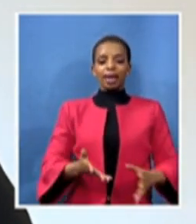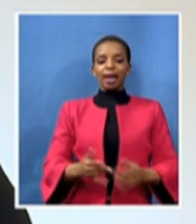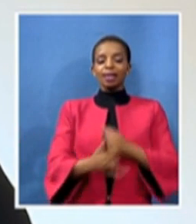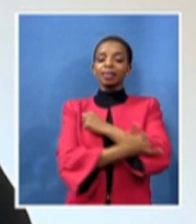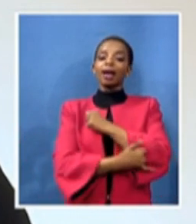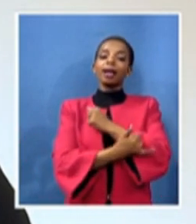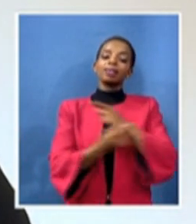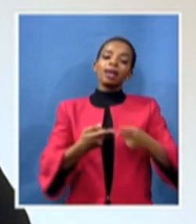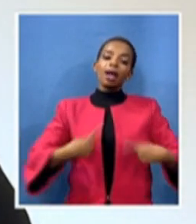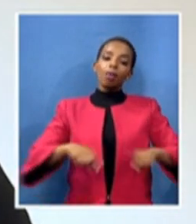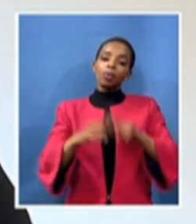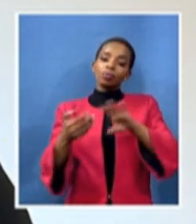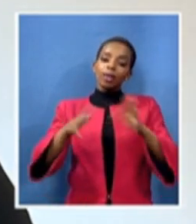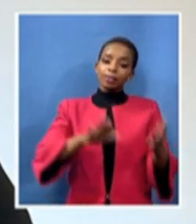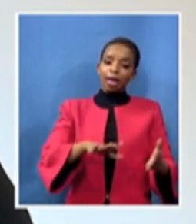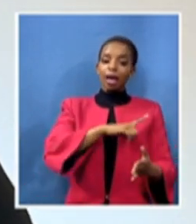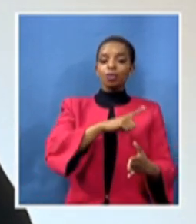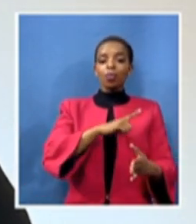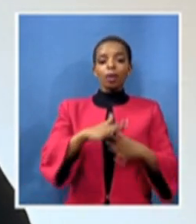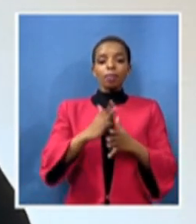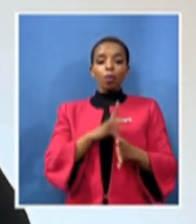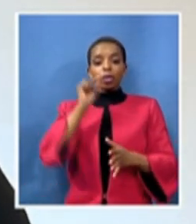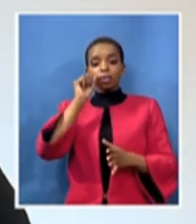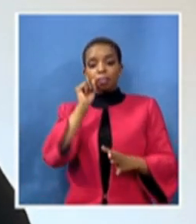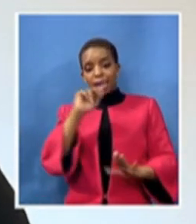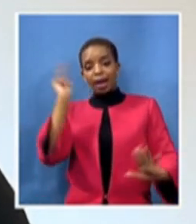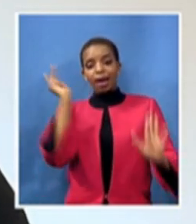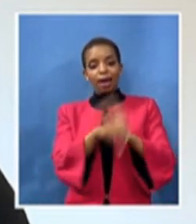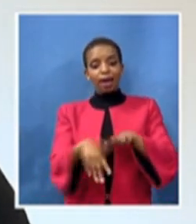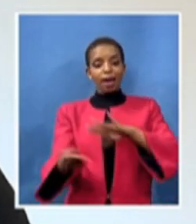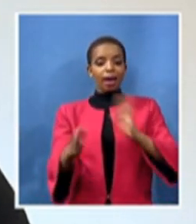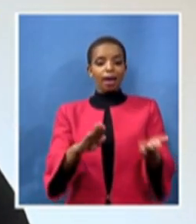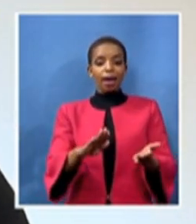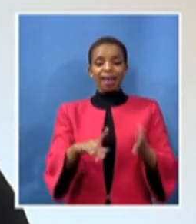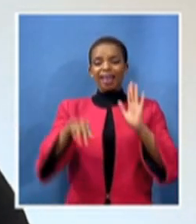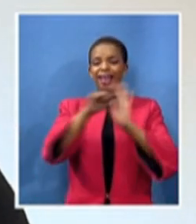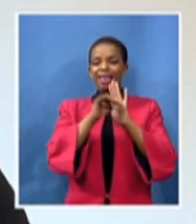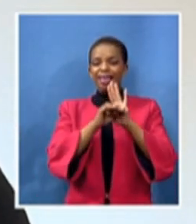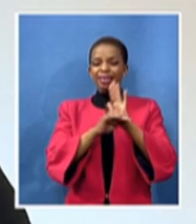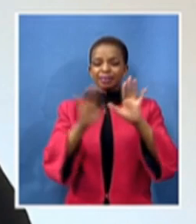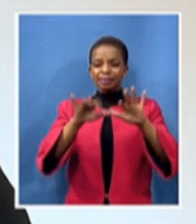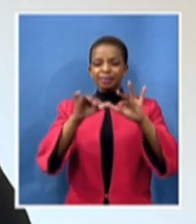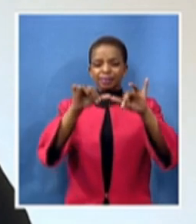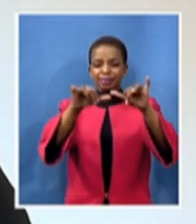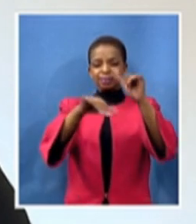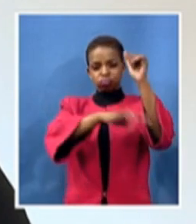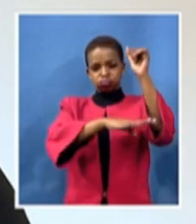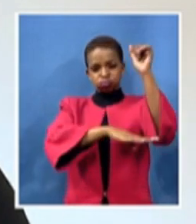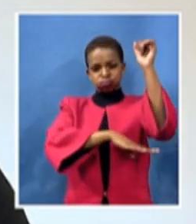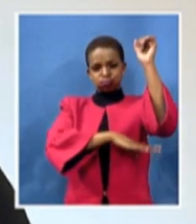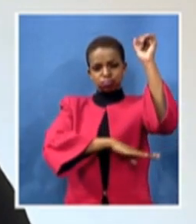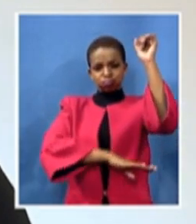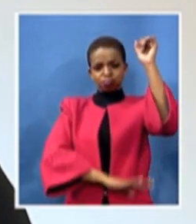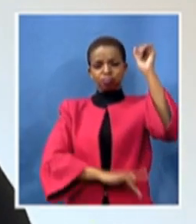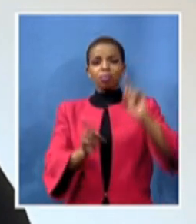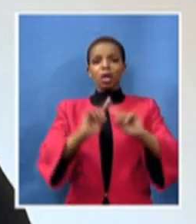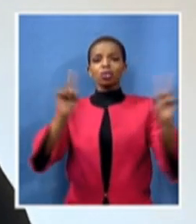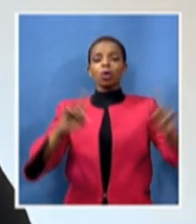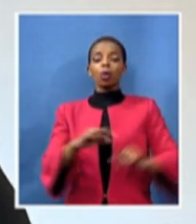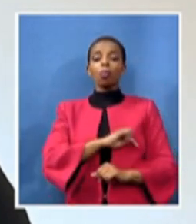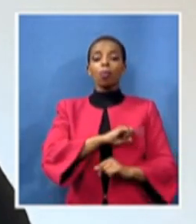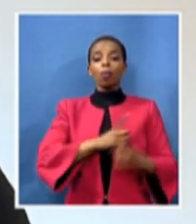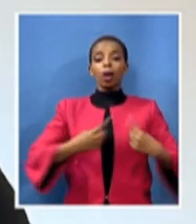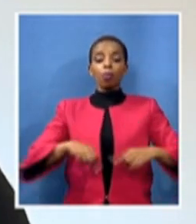grow any longer. Our commitment as men to the performance of our masculinity will render